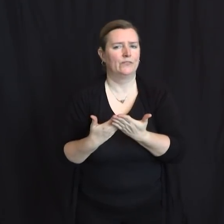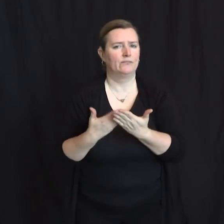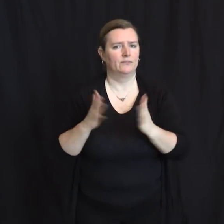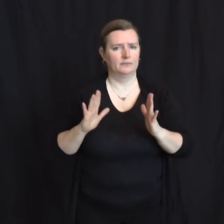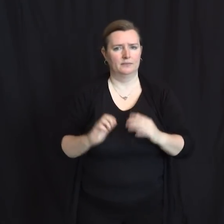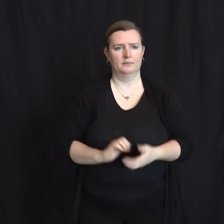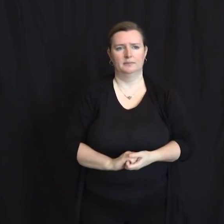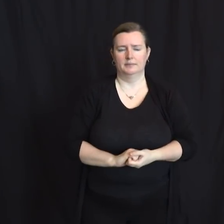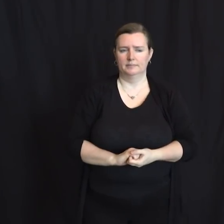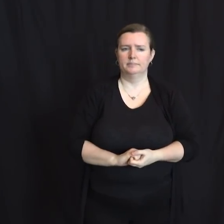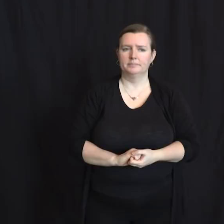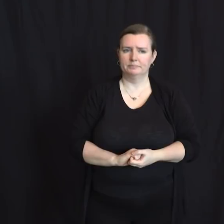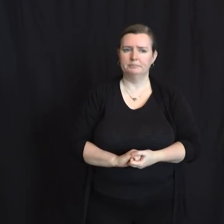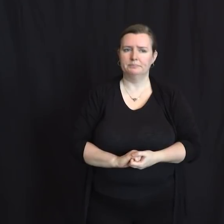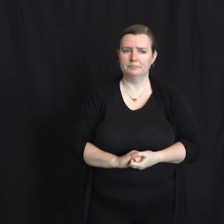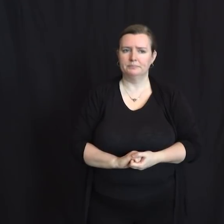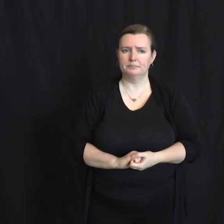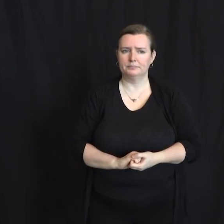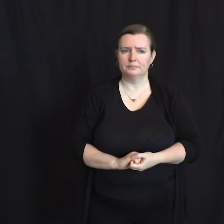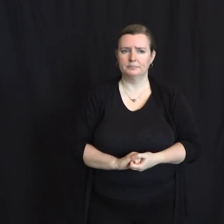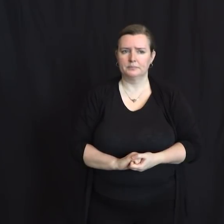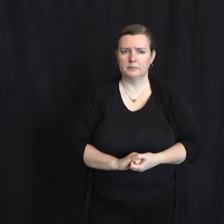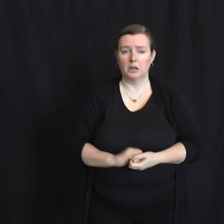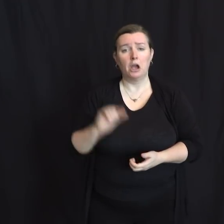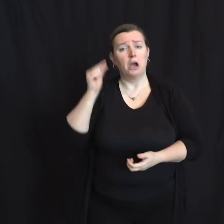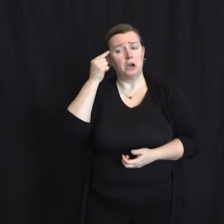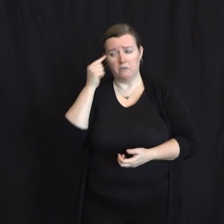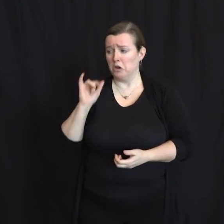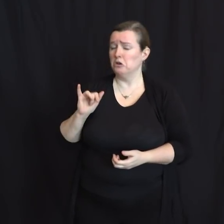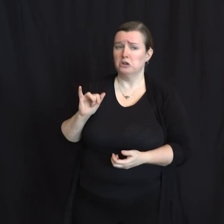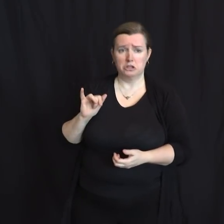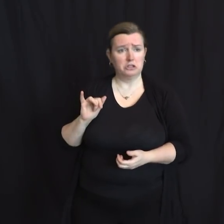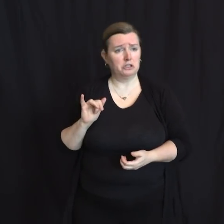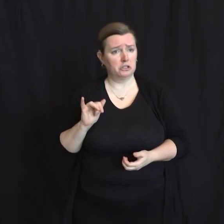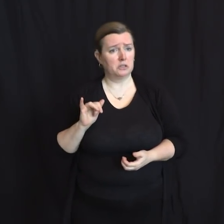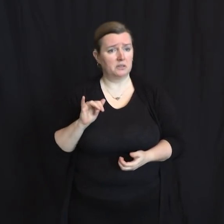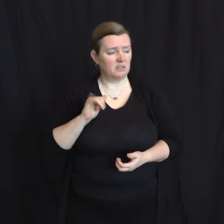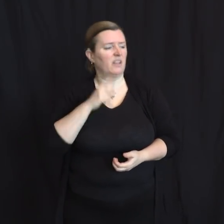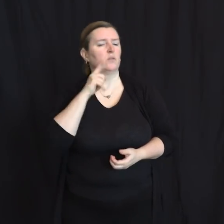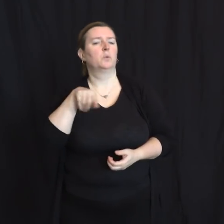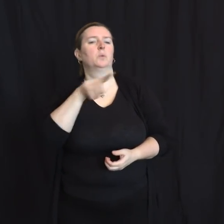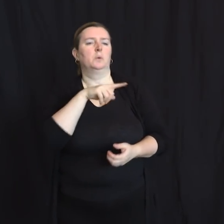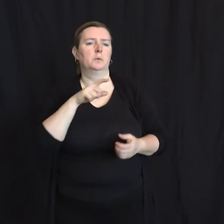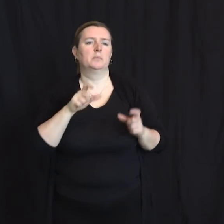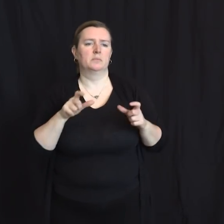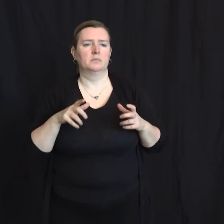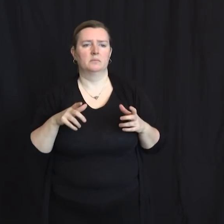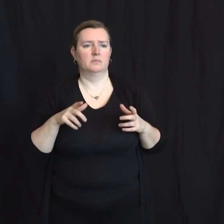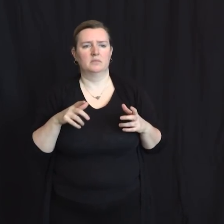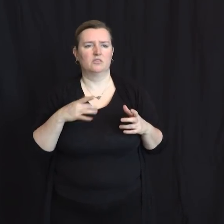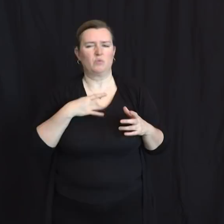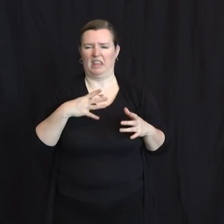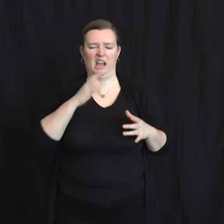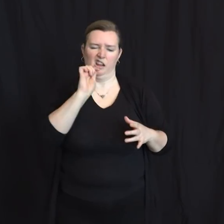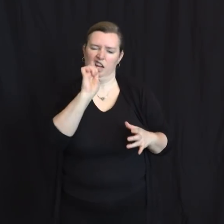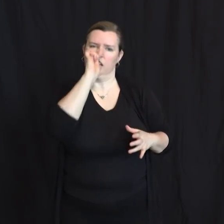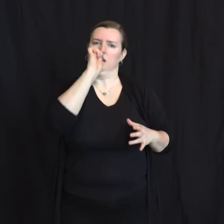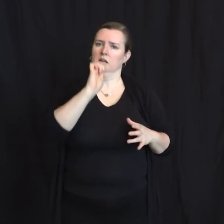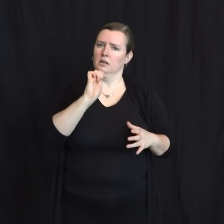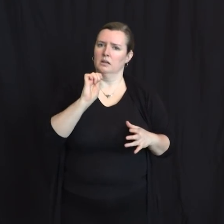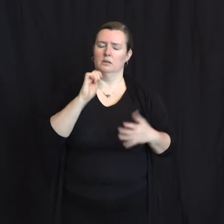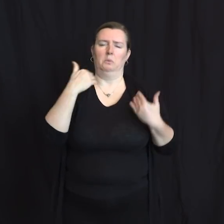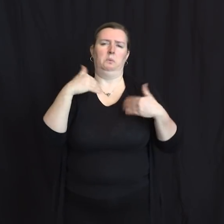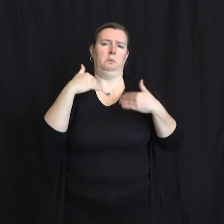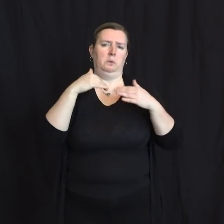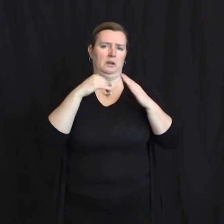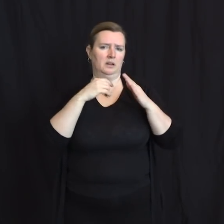welcome relief to those who have had to go through the process of getting that thing stuck up their nose into their front lobe of their brain.